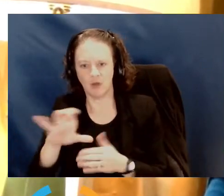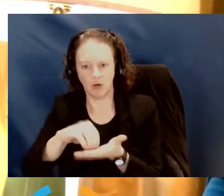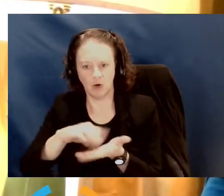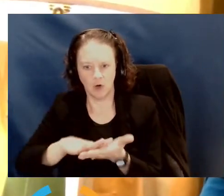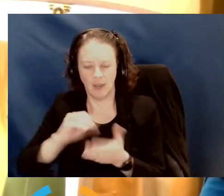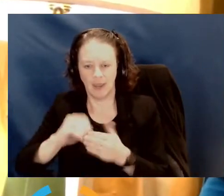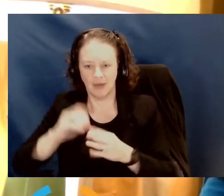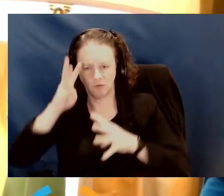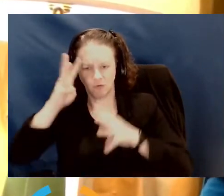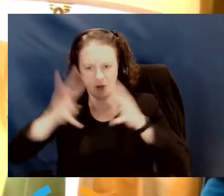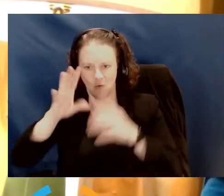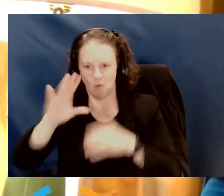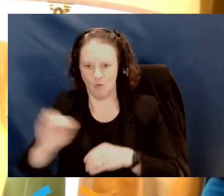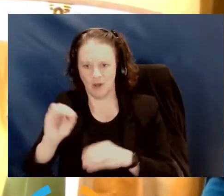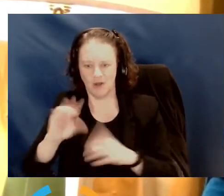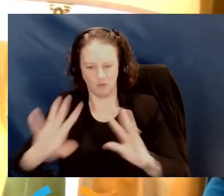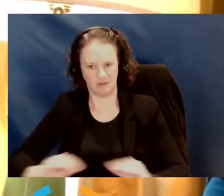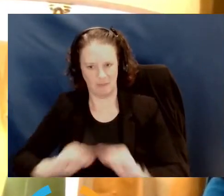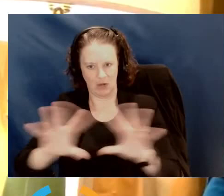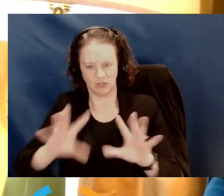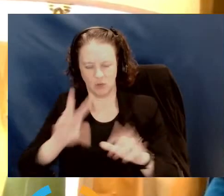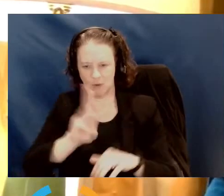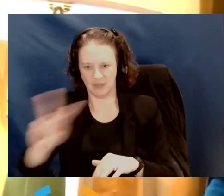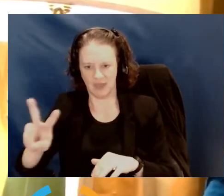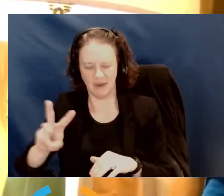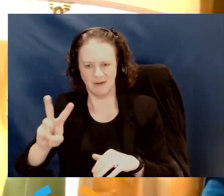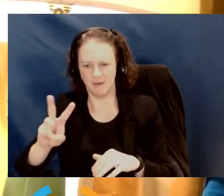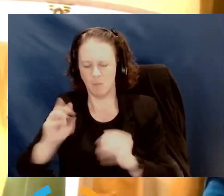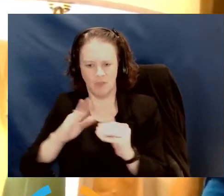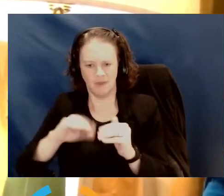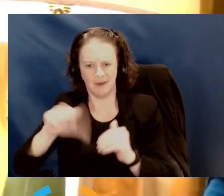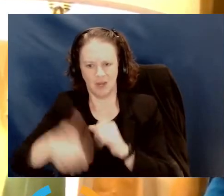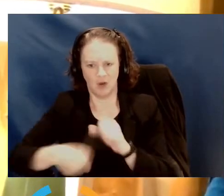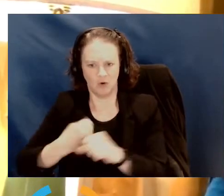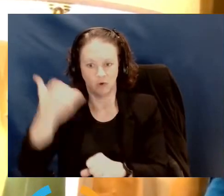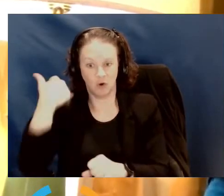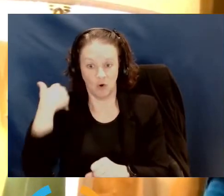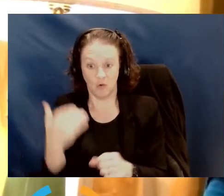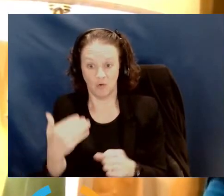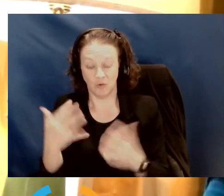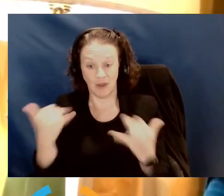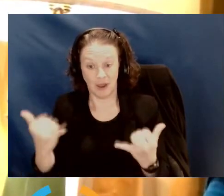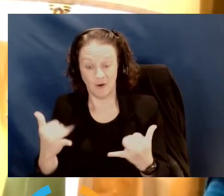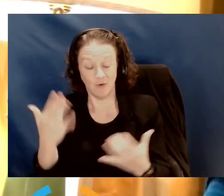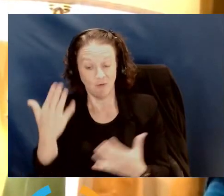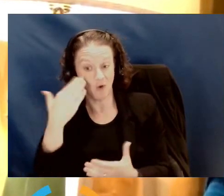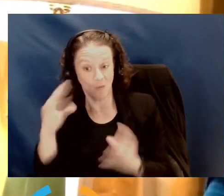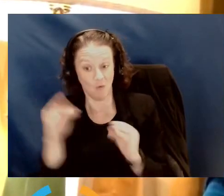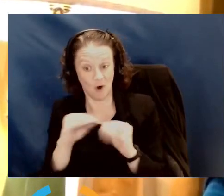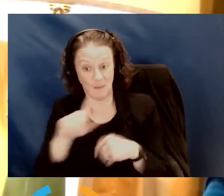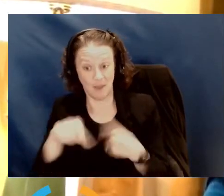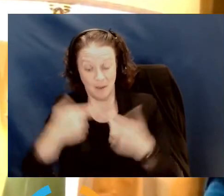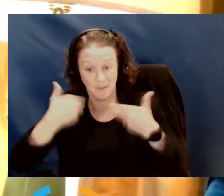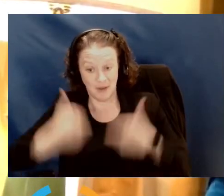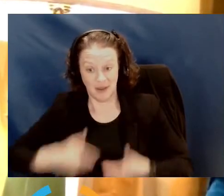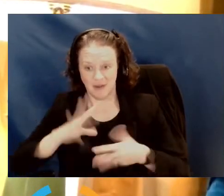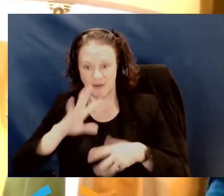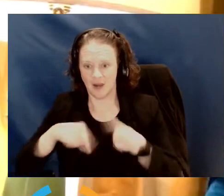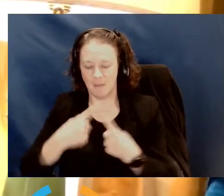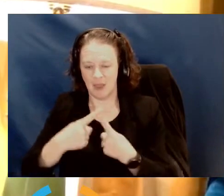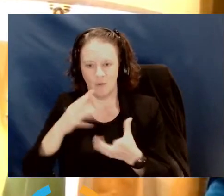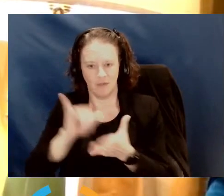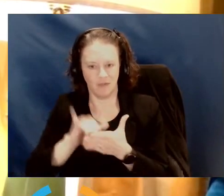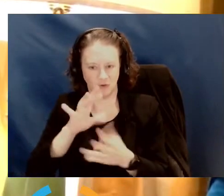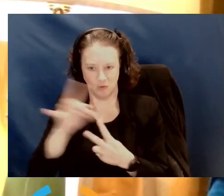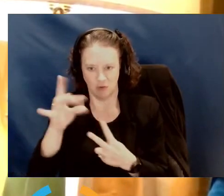ago. And now that you know more about me, let's talk about the choices in November. I have a track record of steady leadership. I've been in